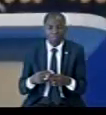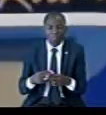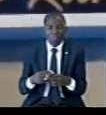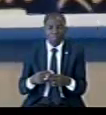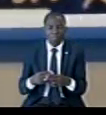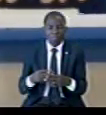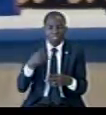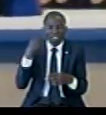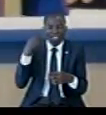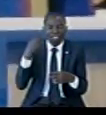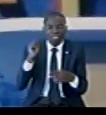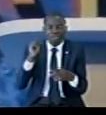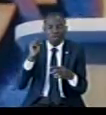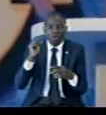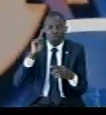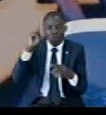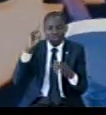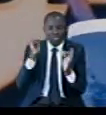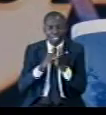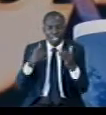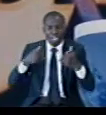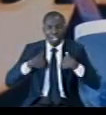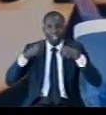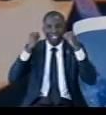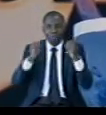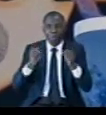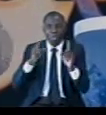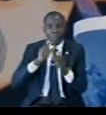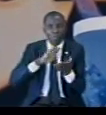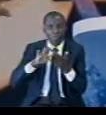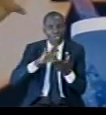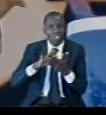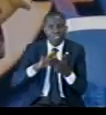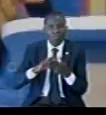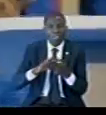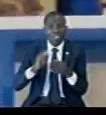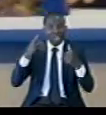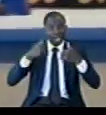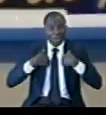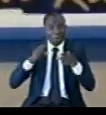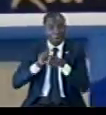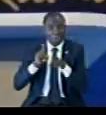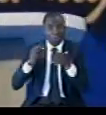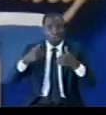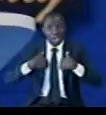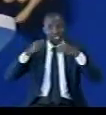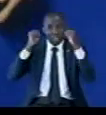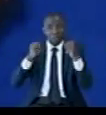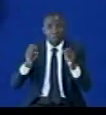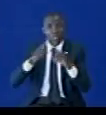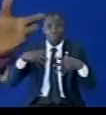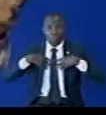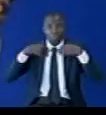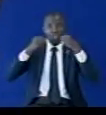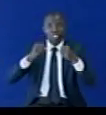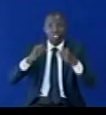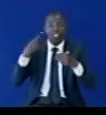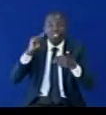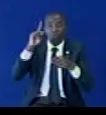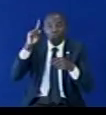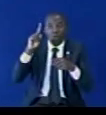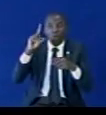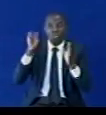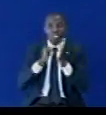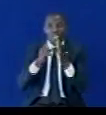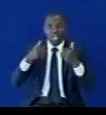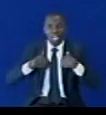Yeah. The one that has power to forgive also has power to heal. The one that